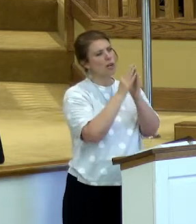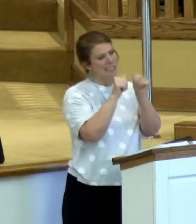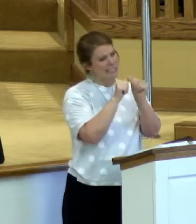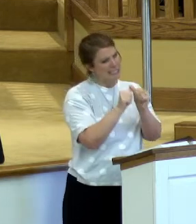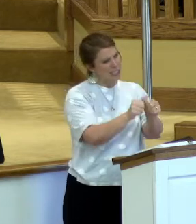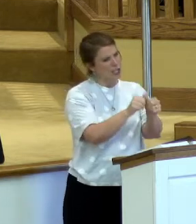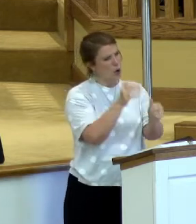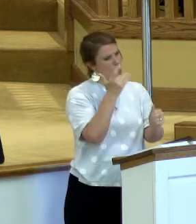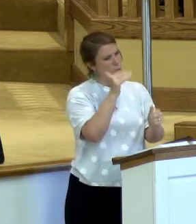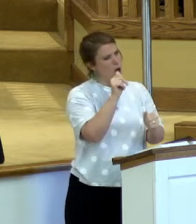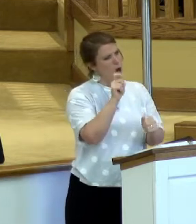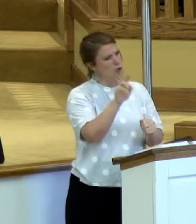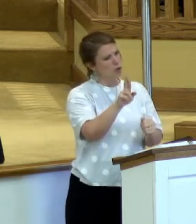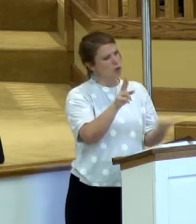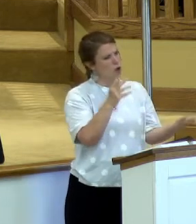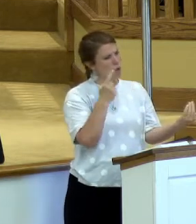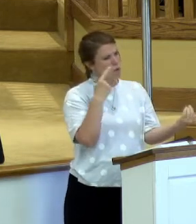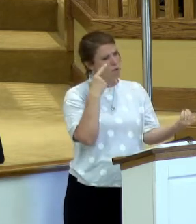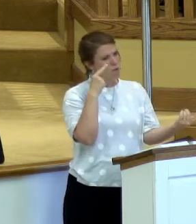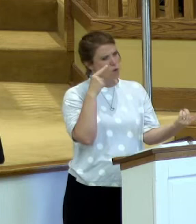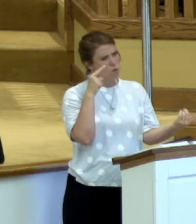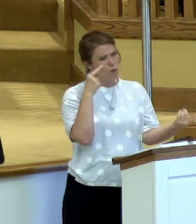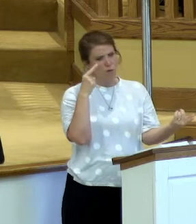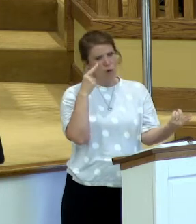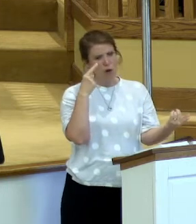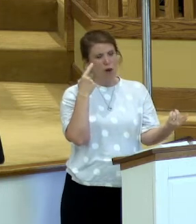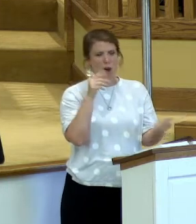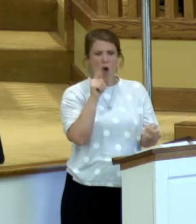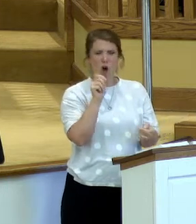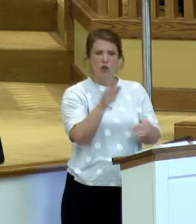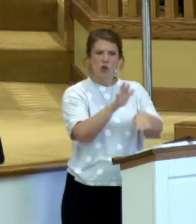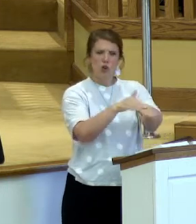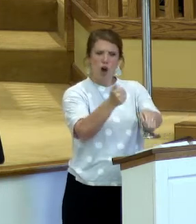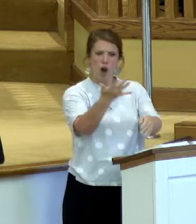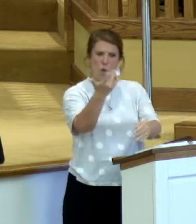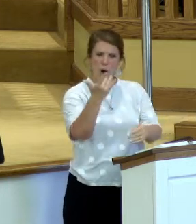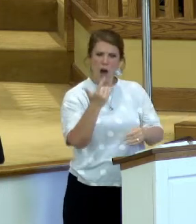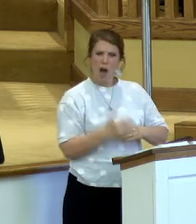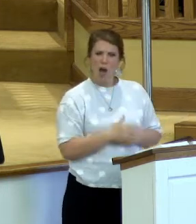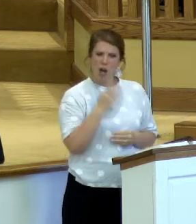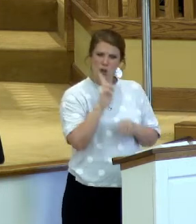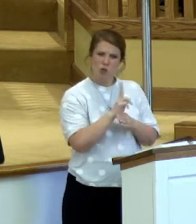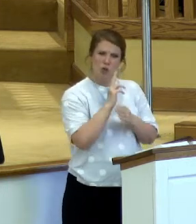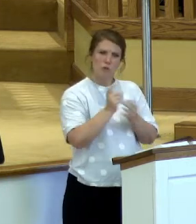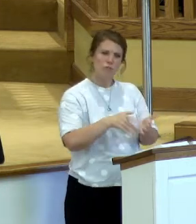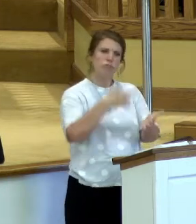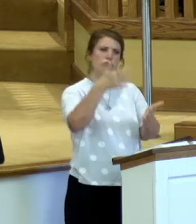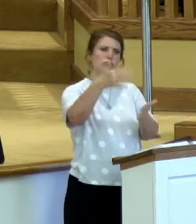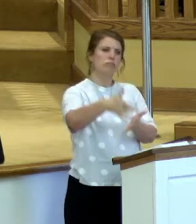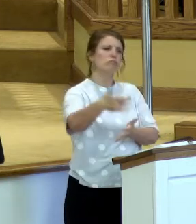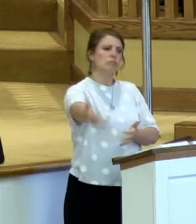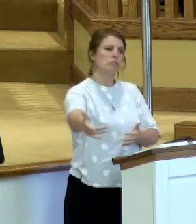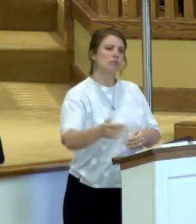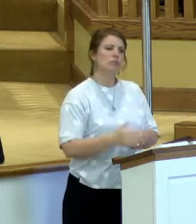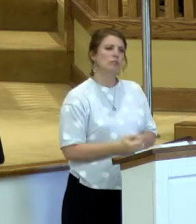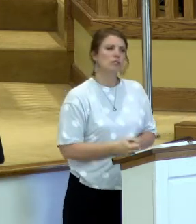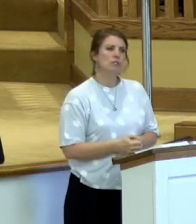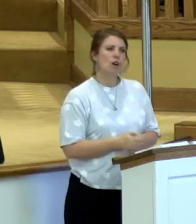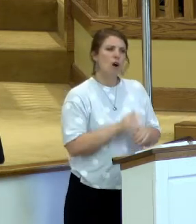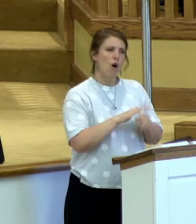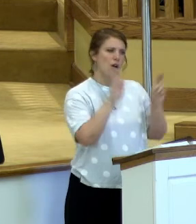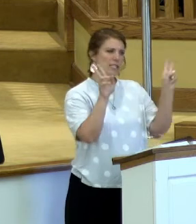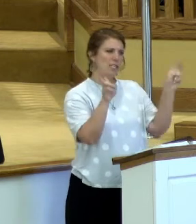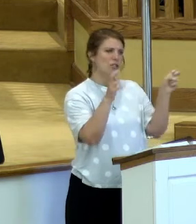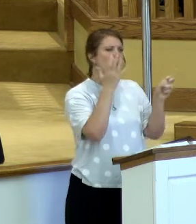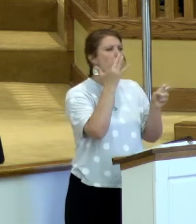going to continue on that. Why do we have an altar? Why do we have an altar call? And why should we use it from time to time? And we're